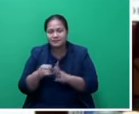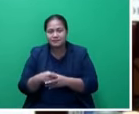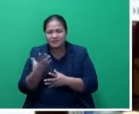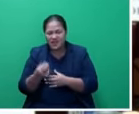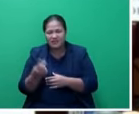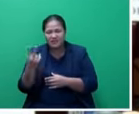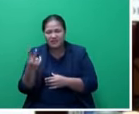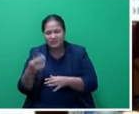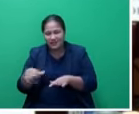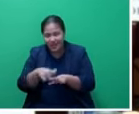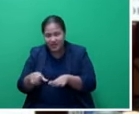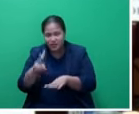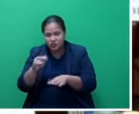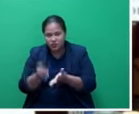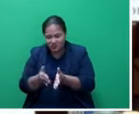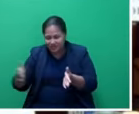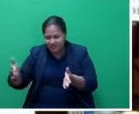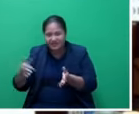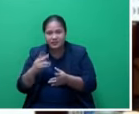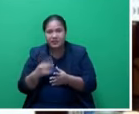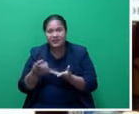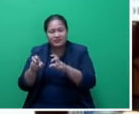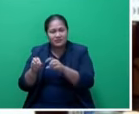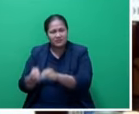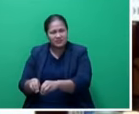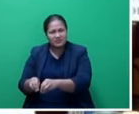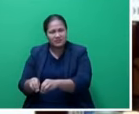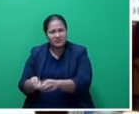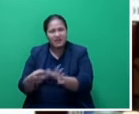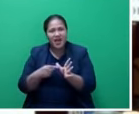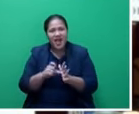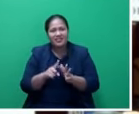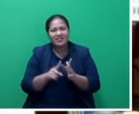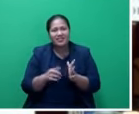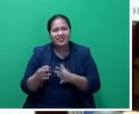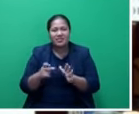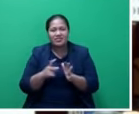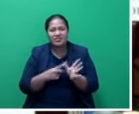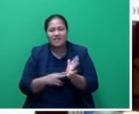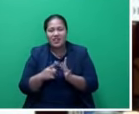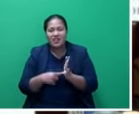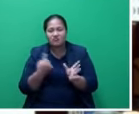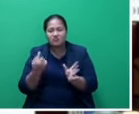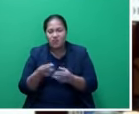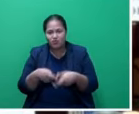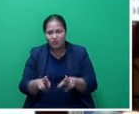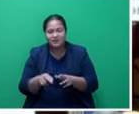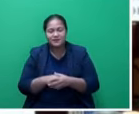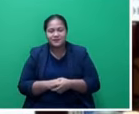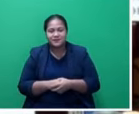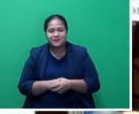acres and is ideally situated along Andi the Villa Road. It is significant to